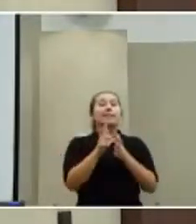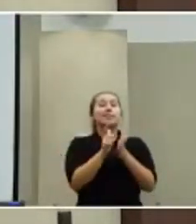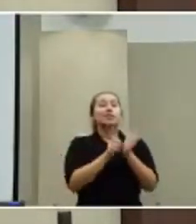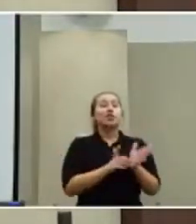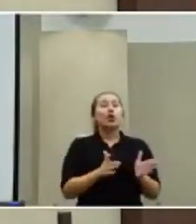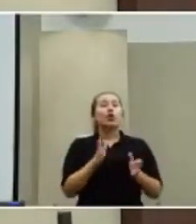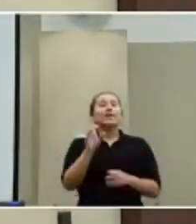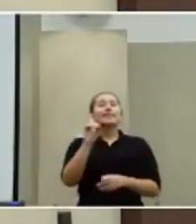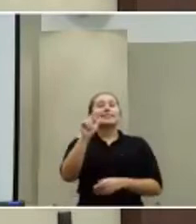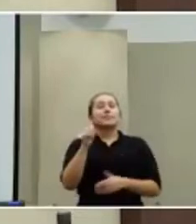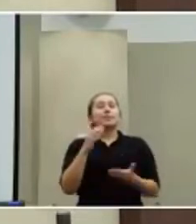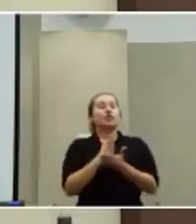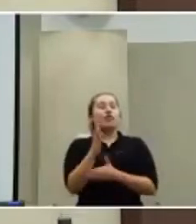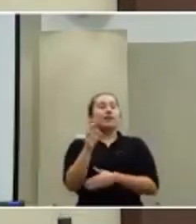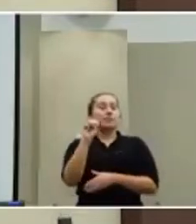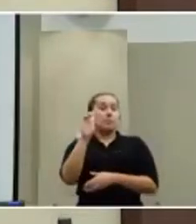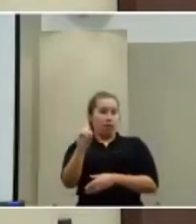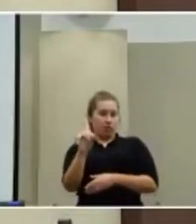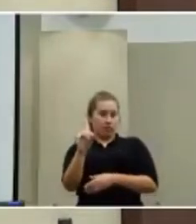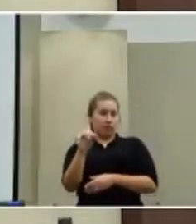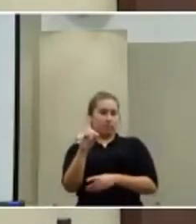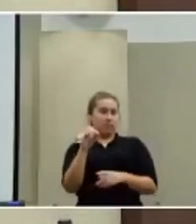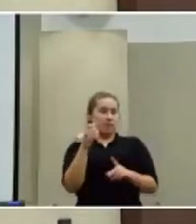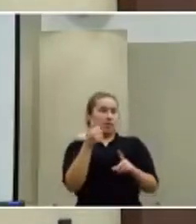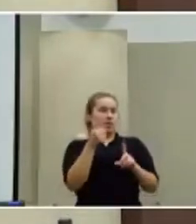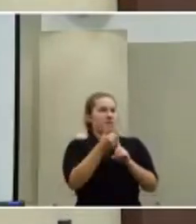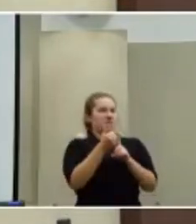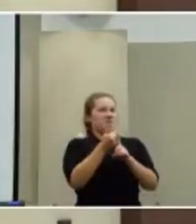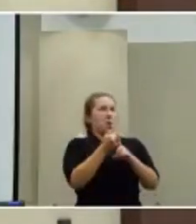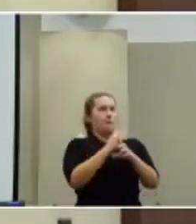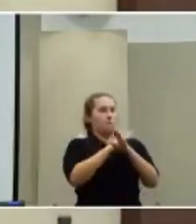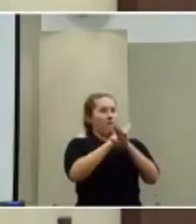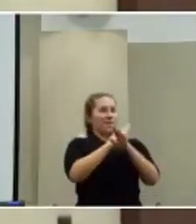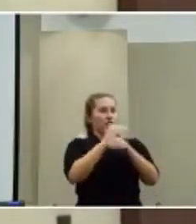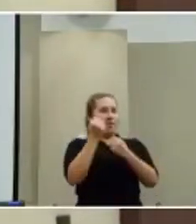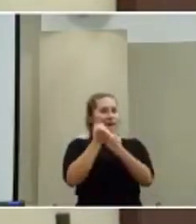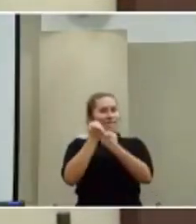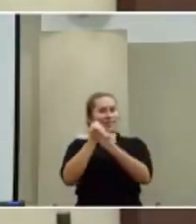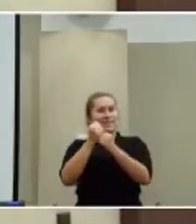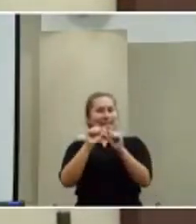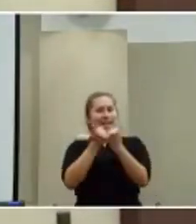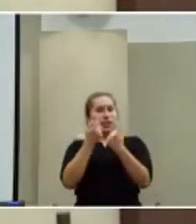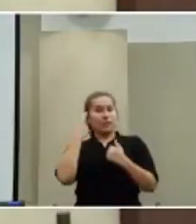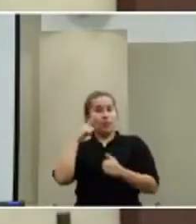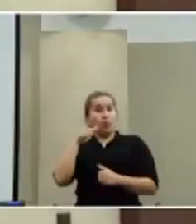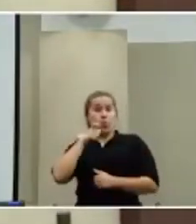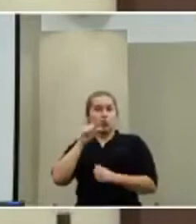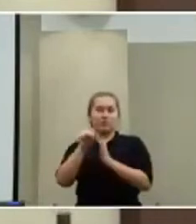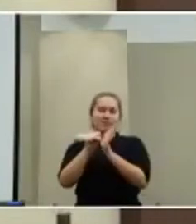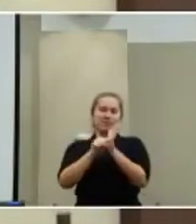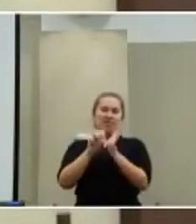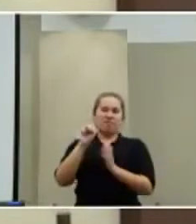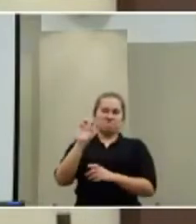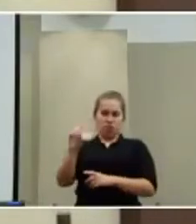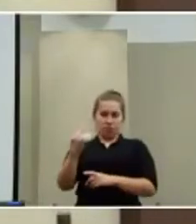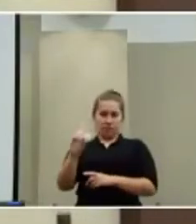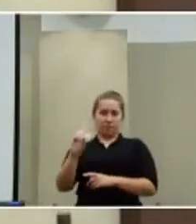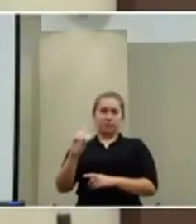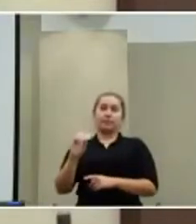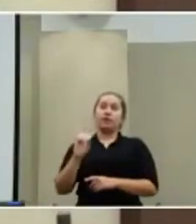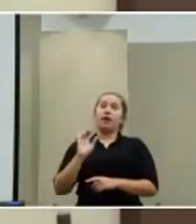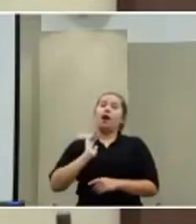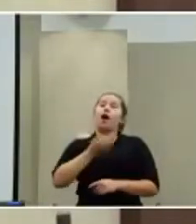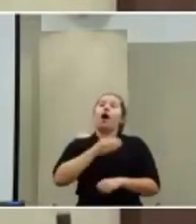Disability Rights Maryland. Disability Rights Maryland is a protection advocacy agency for the state of Maryland. Our